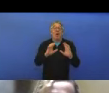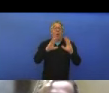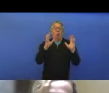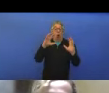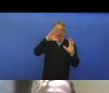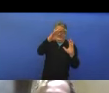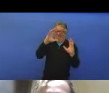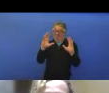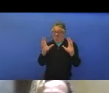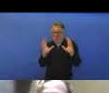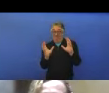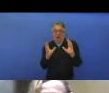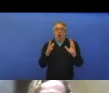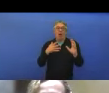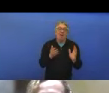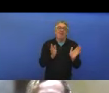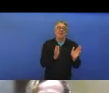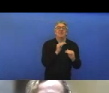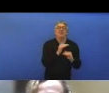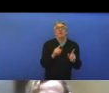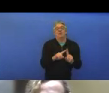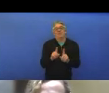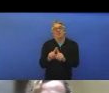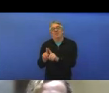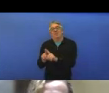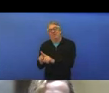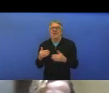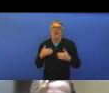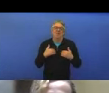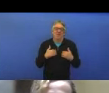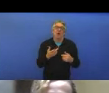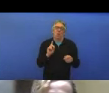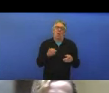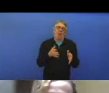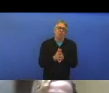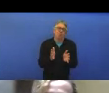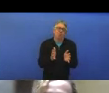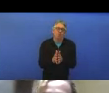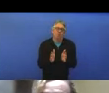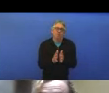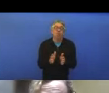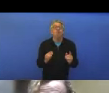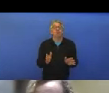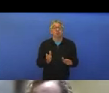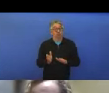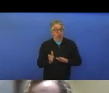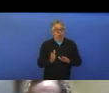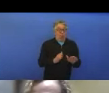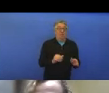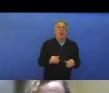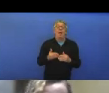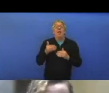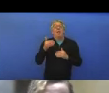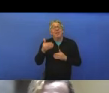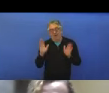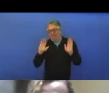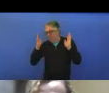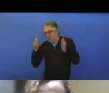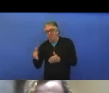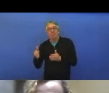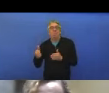explain this to you. And then we're gonna spend a bit more time on discussing the procedure. So it's going to